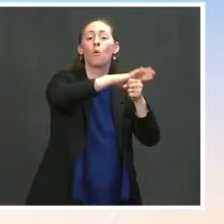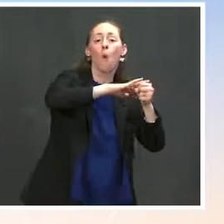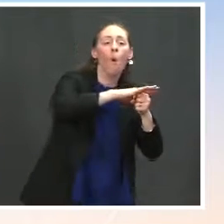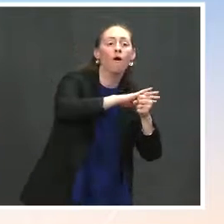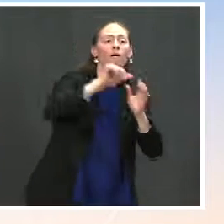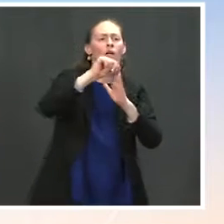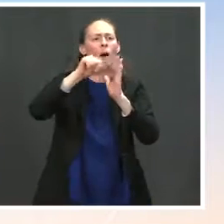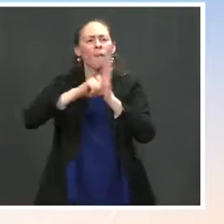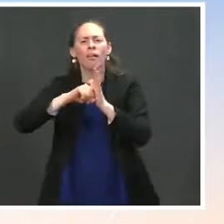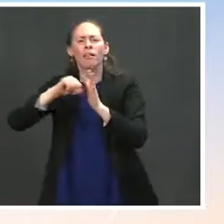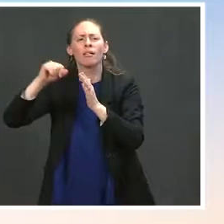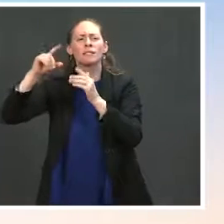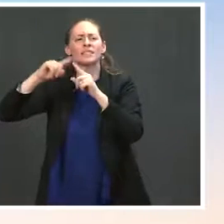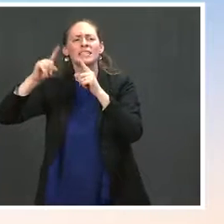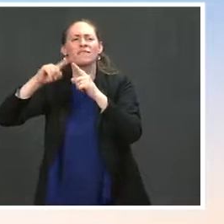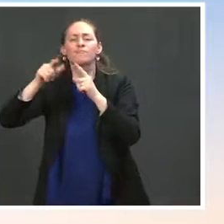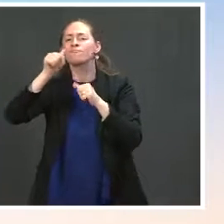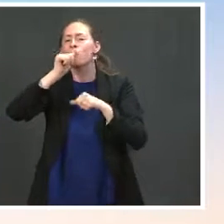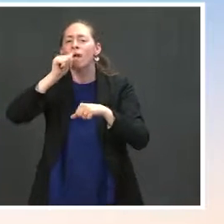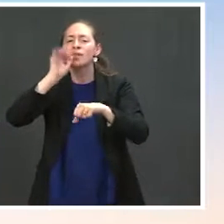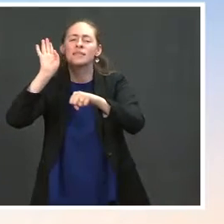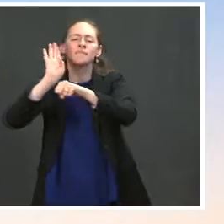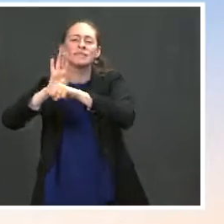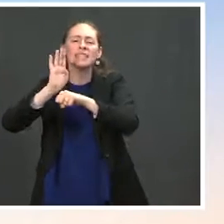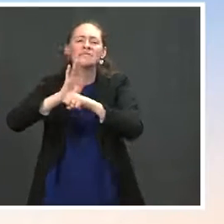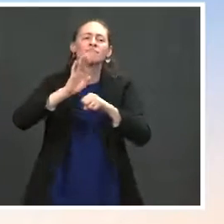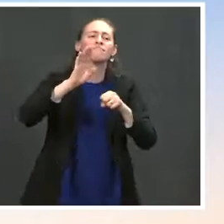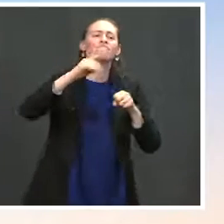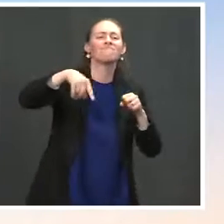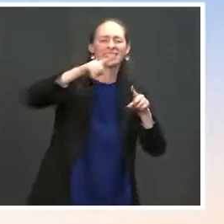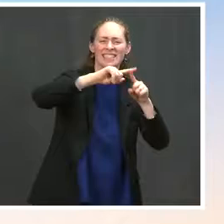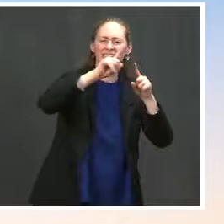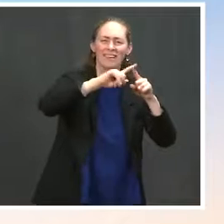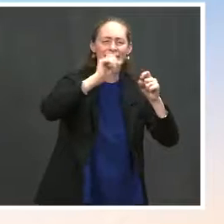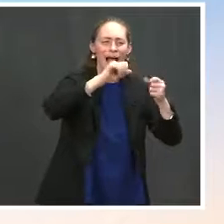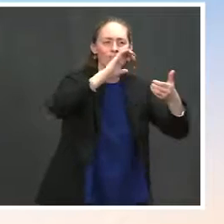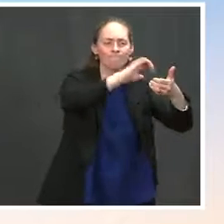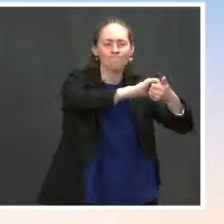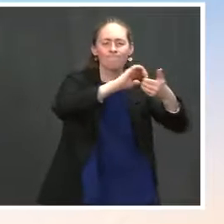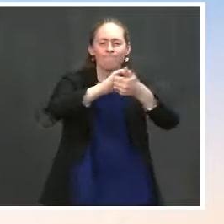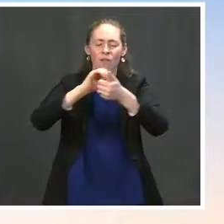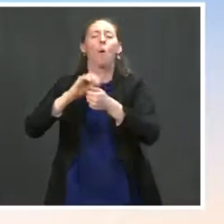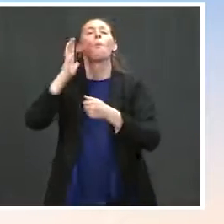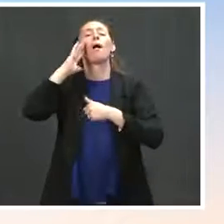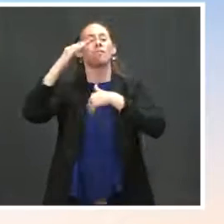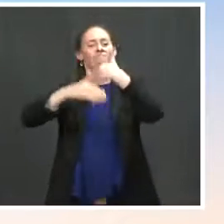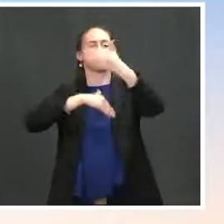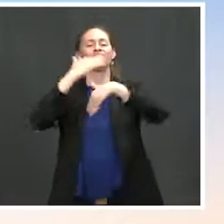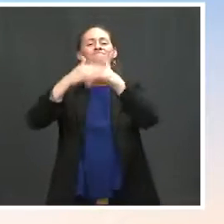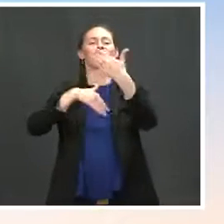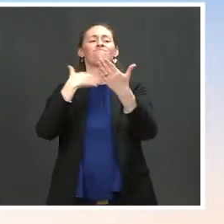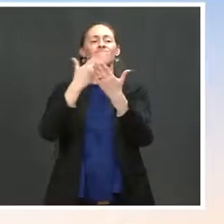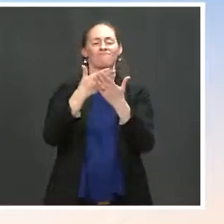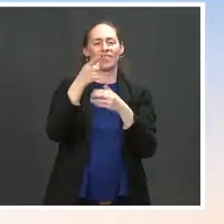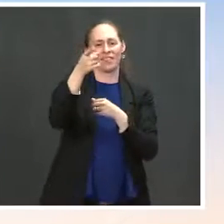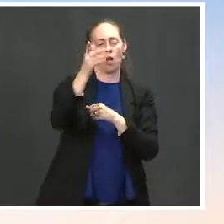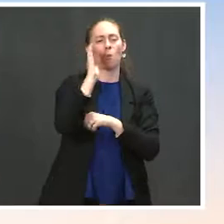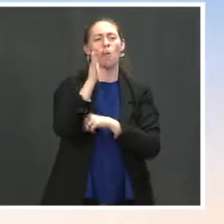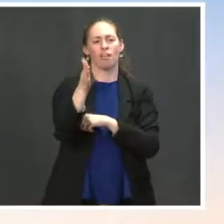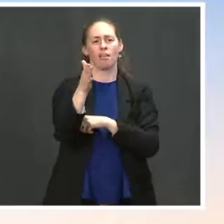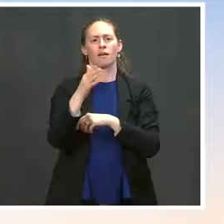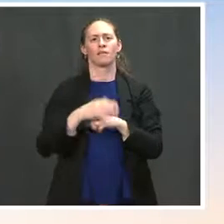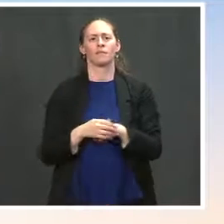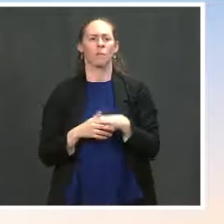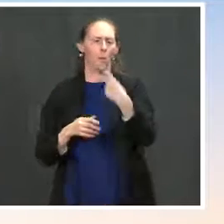a range of sectors. So we see a range of pathways to get to that, keep moving forward toward that goal. Just one other question about